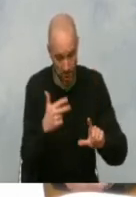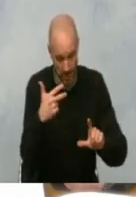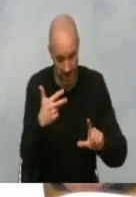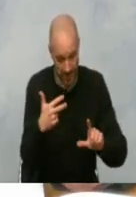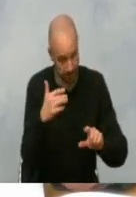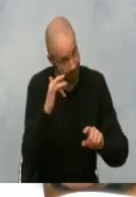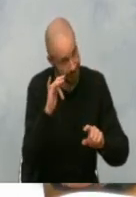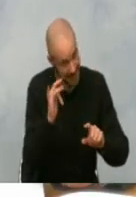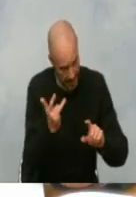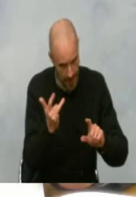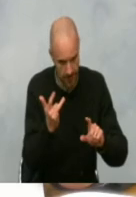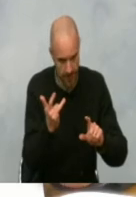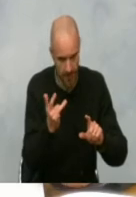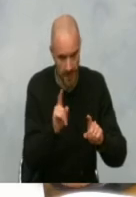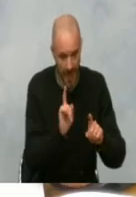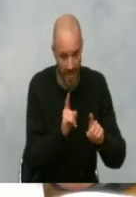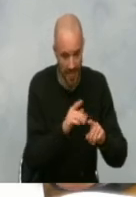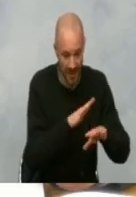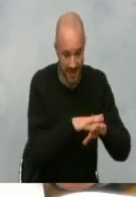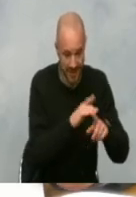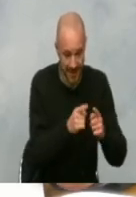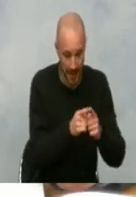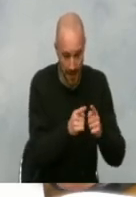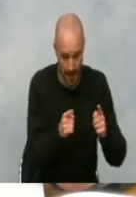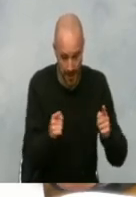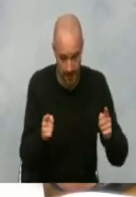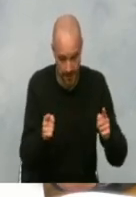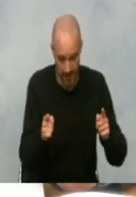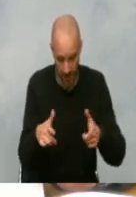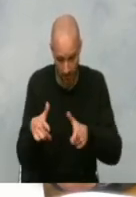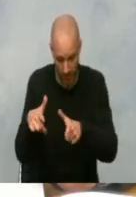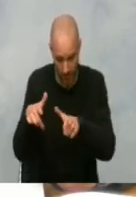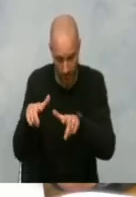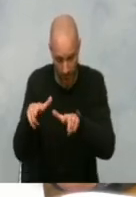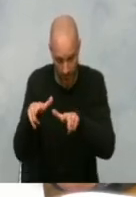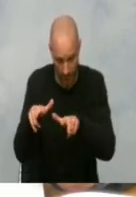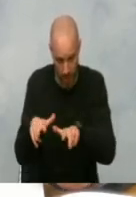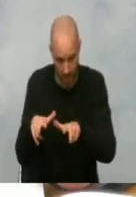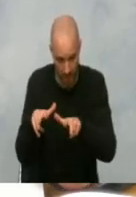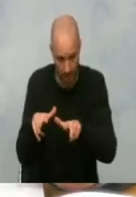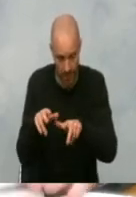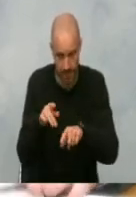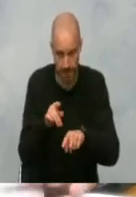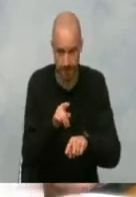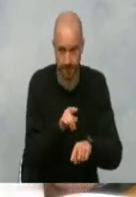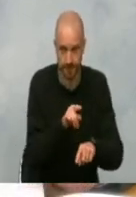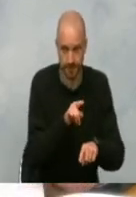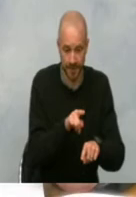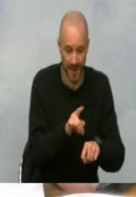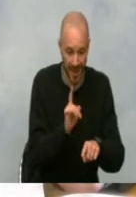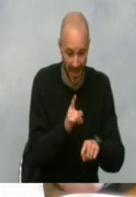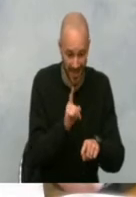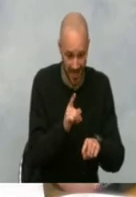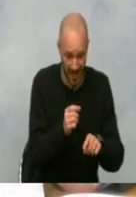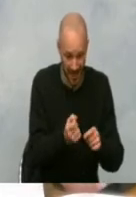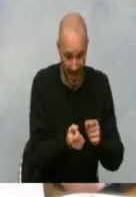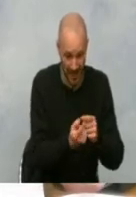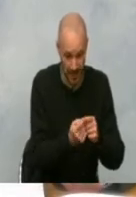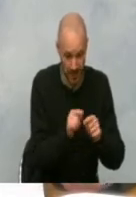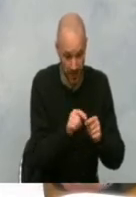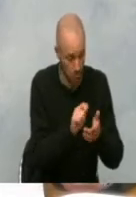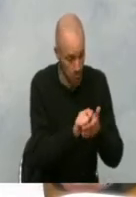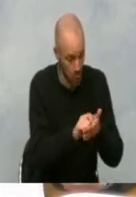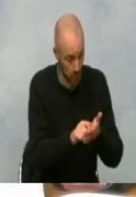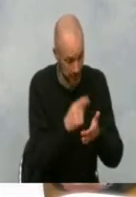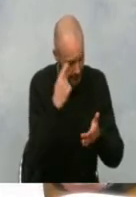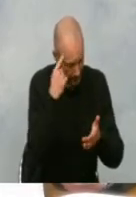approval. So just recapping on the point the Provost made at the head of the meeting, this item is for noting. There's none